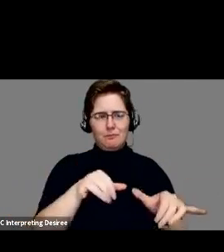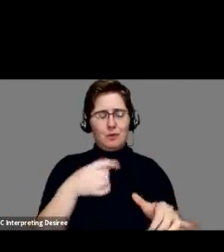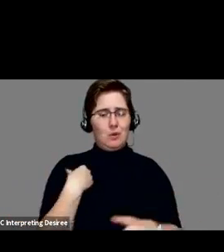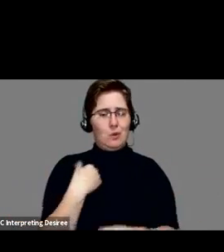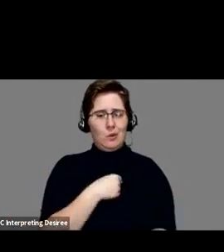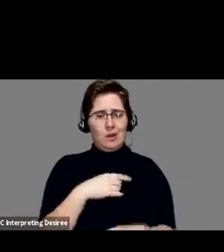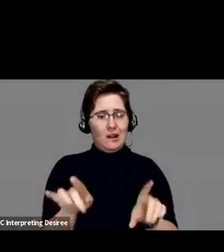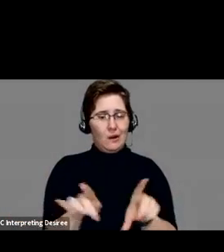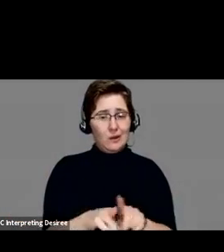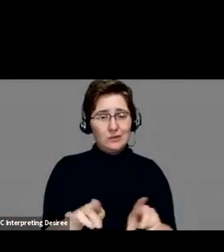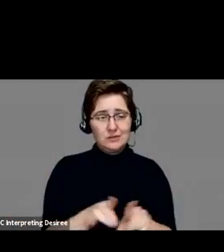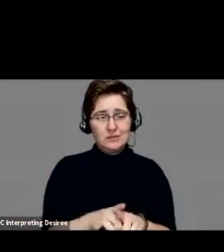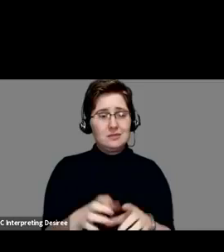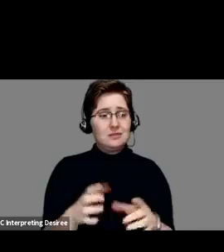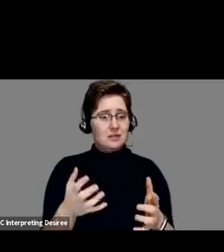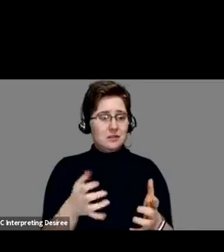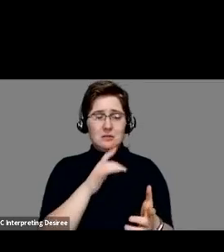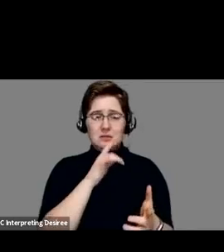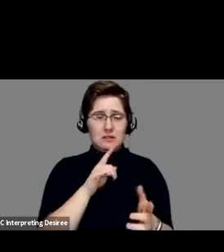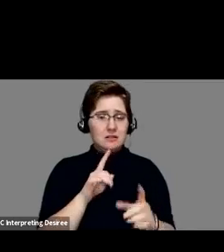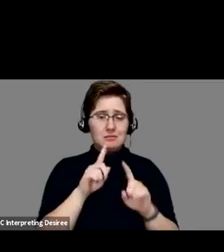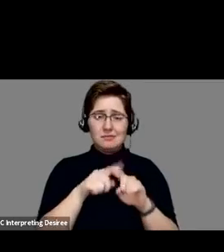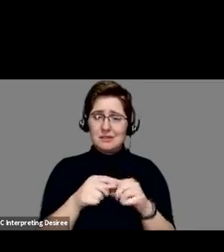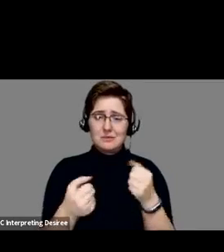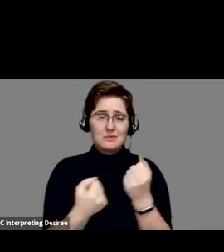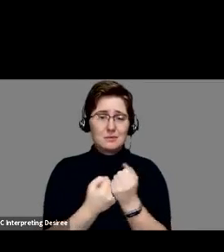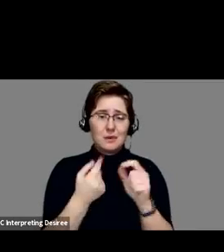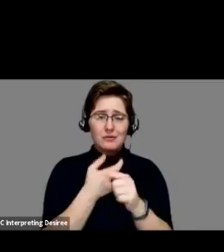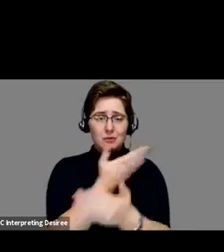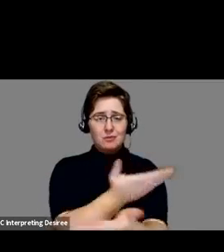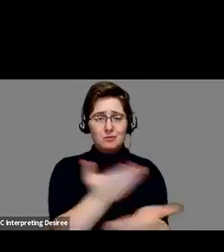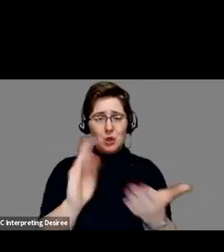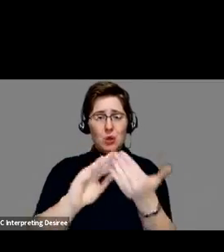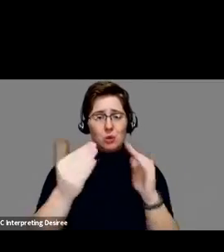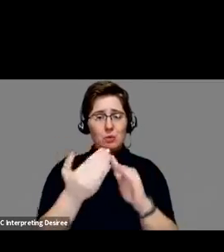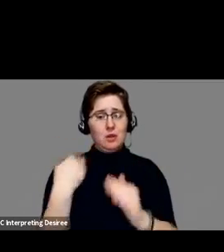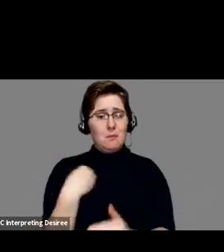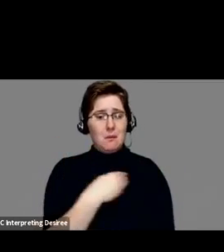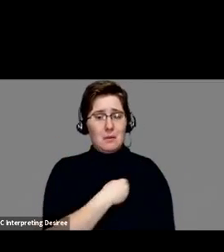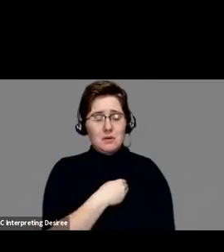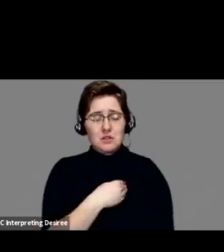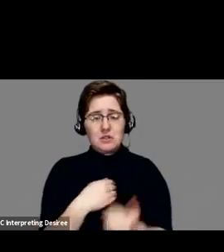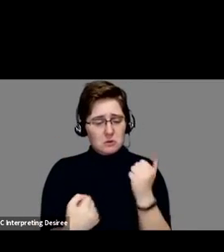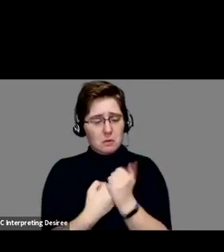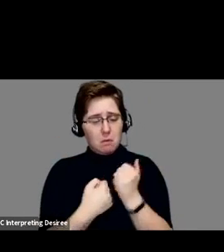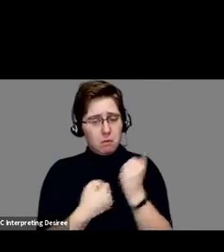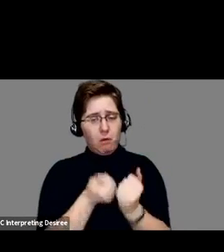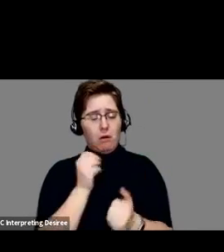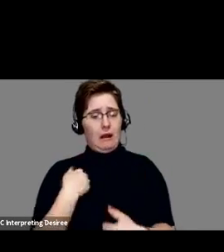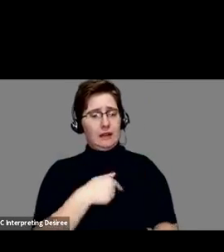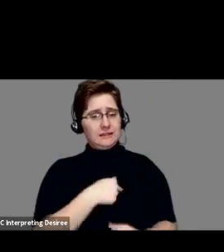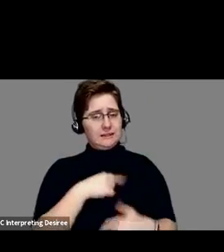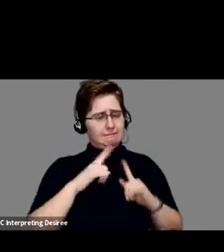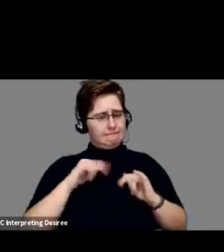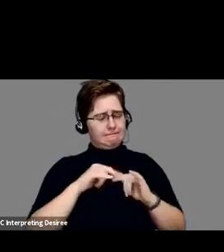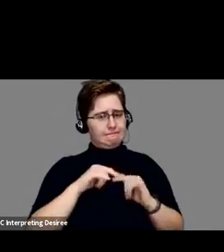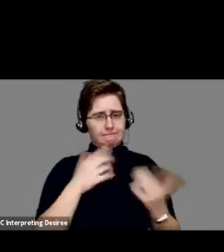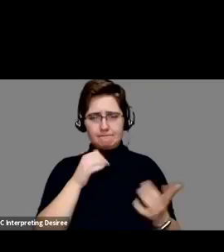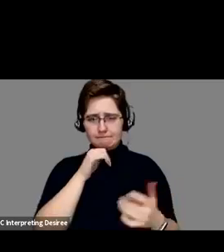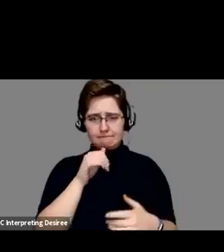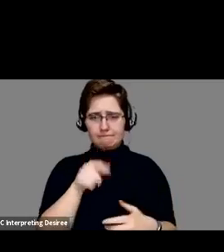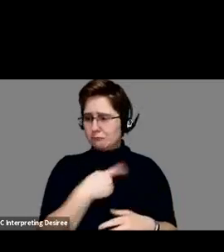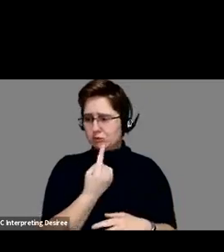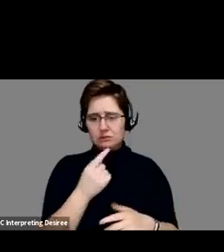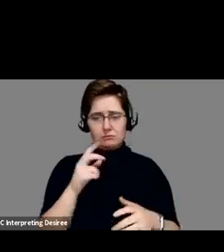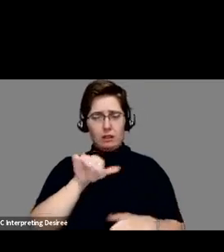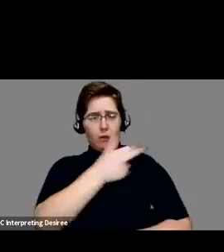we rely on support from the community to be able to support the efforts as well. So as we're seeing